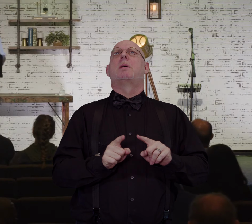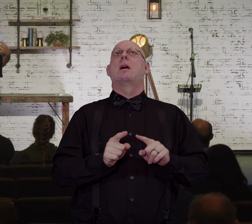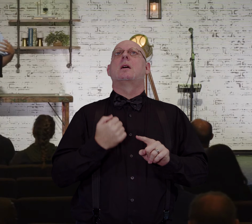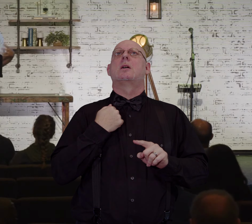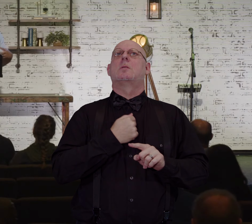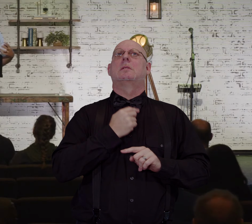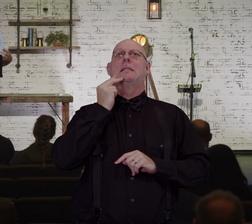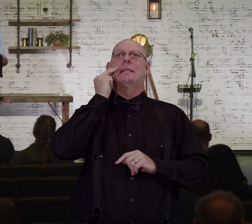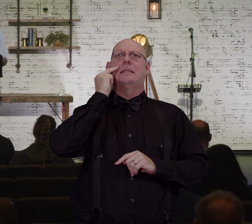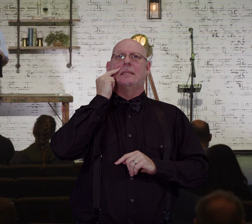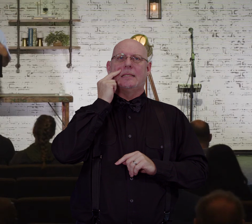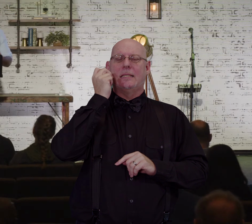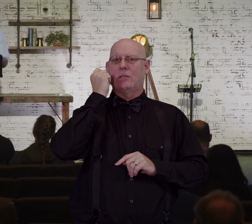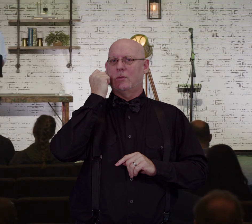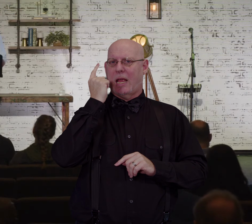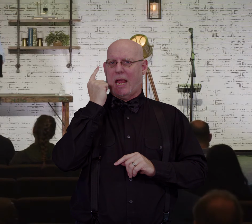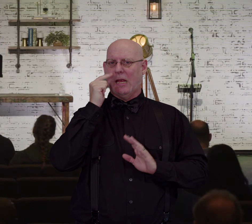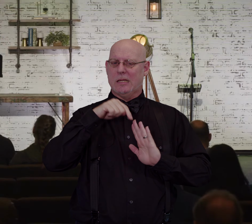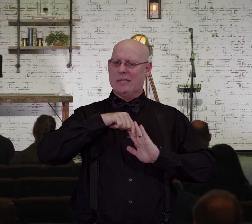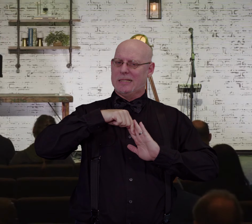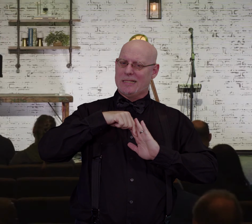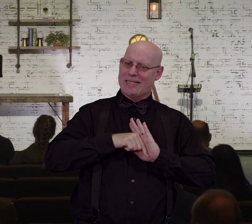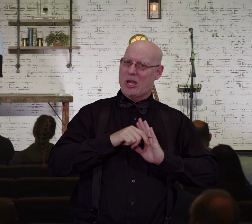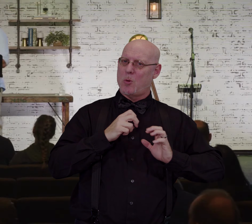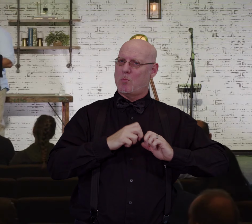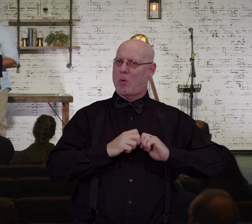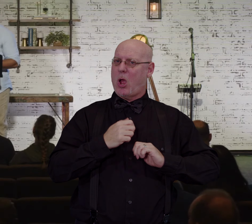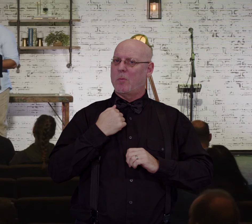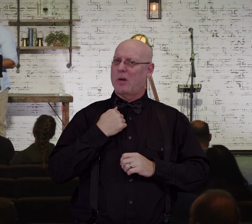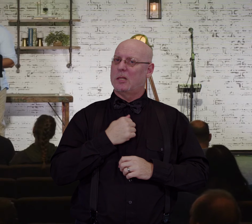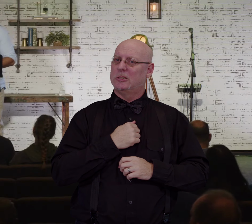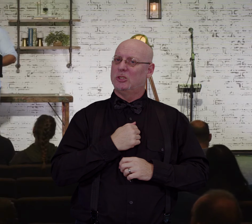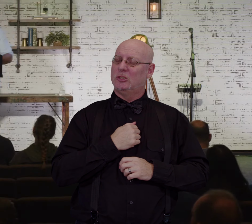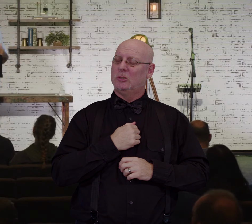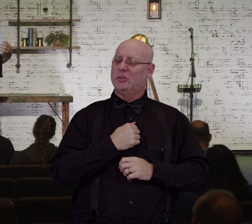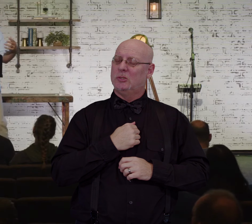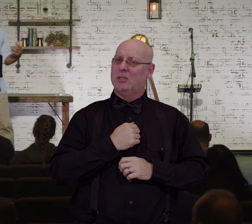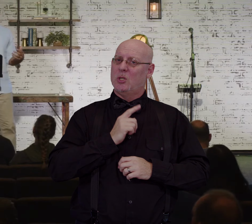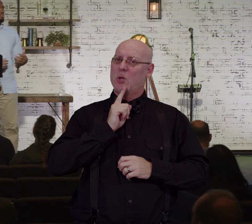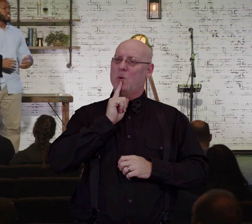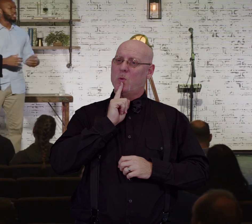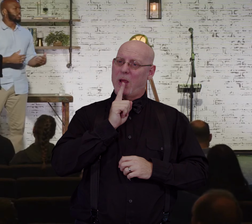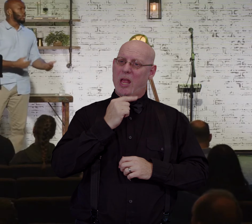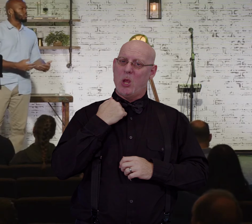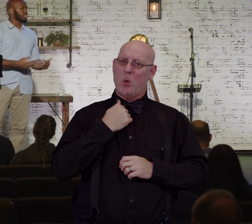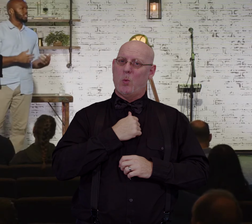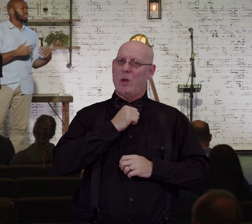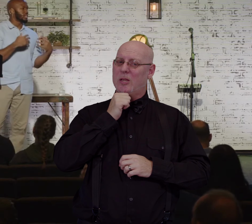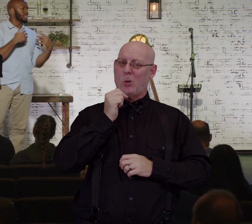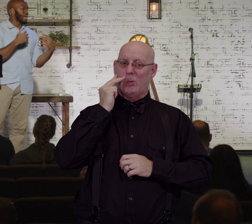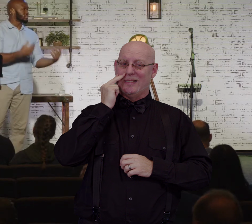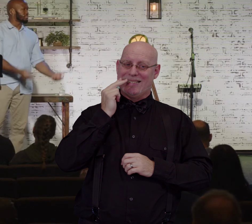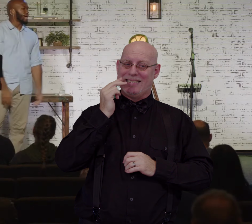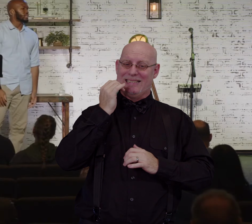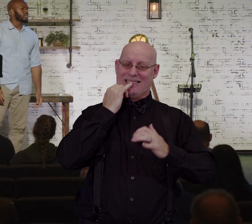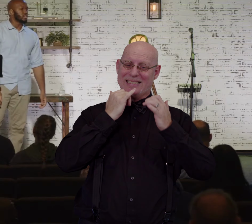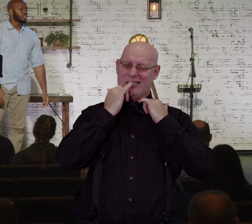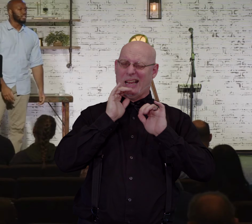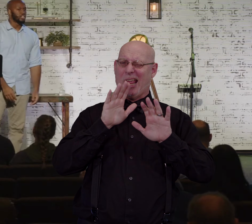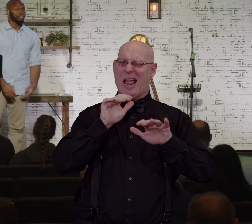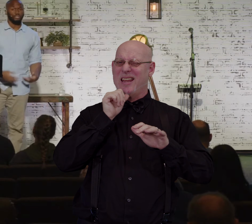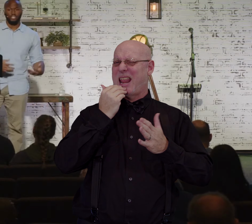we see with that mindset, there's a deeper problem, I think, inside of us. That in reality, we just don't see sin as